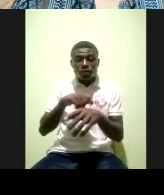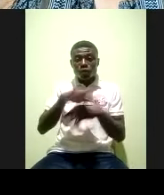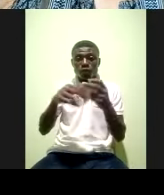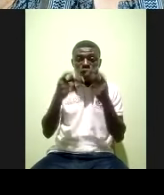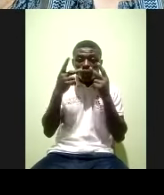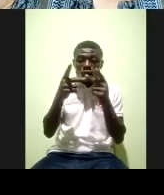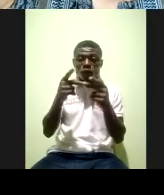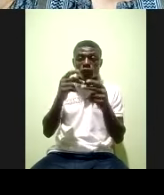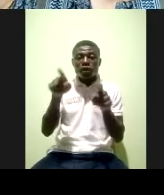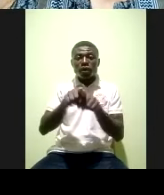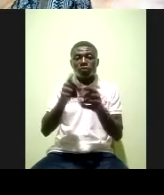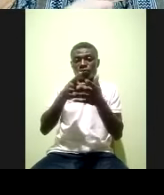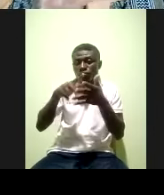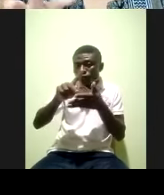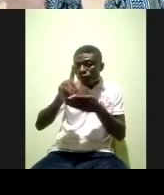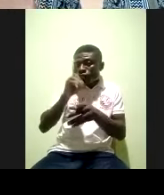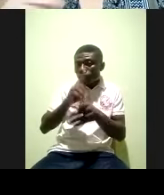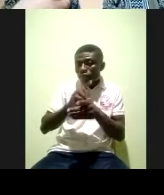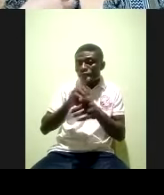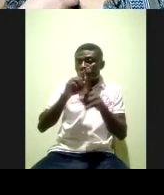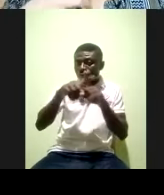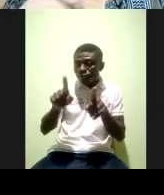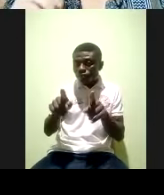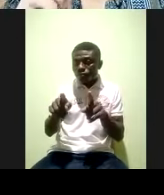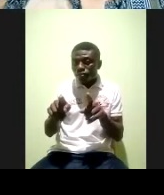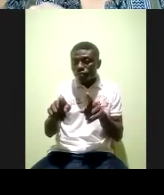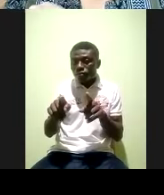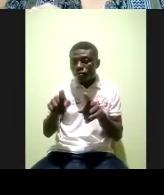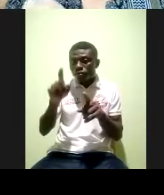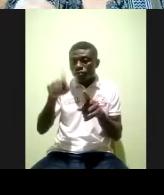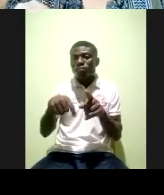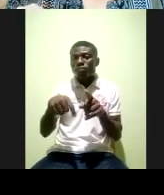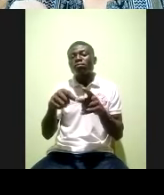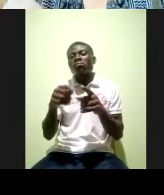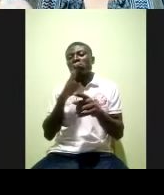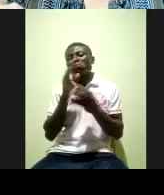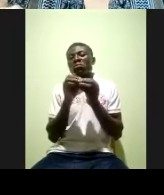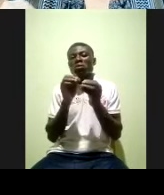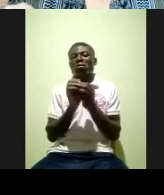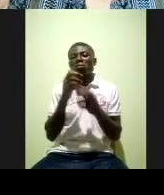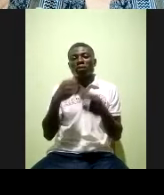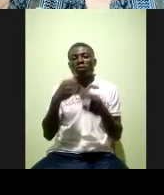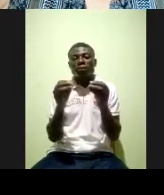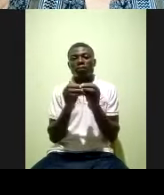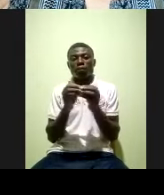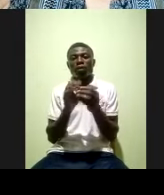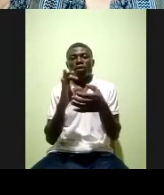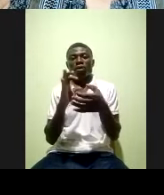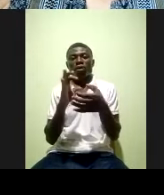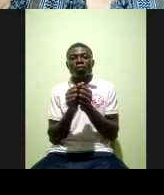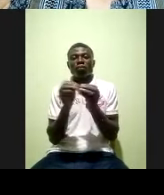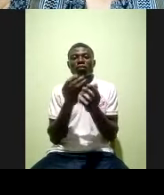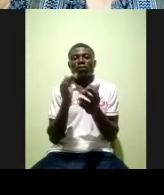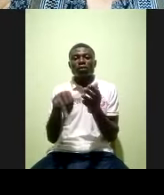of learning disabilities, but to me, these problems are more associated as